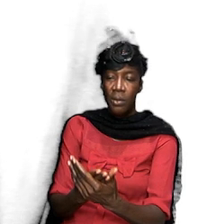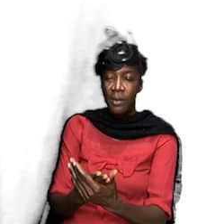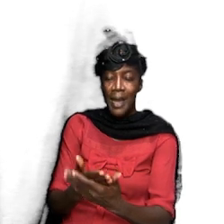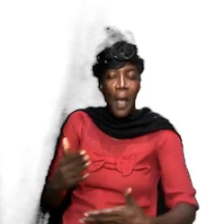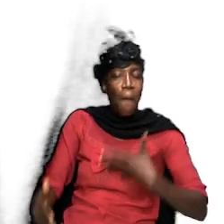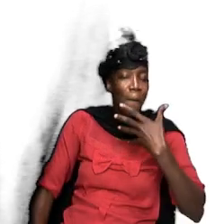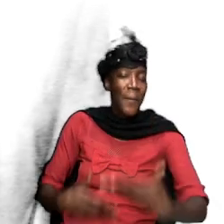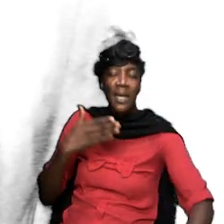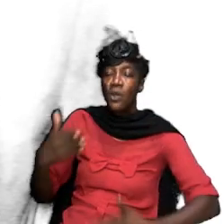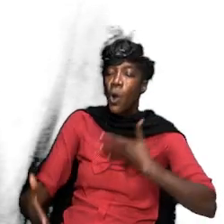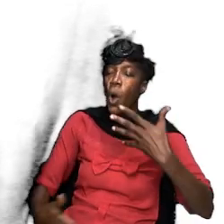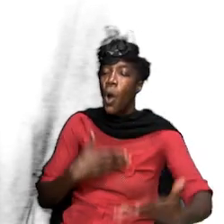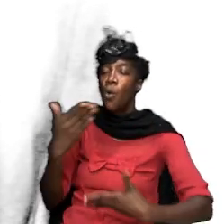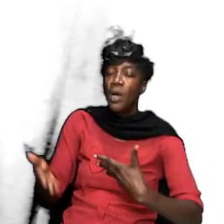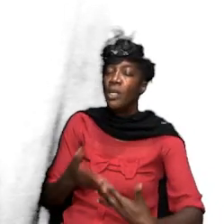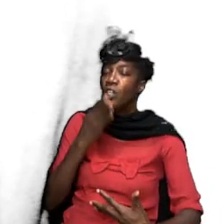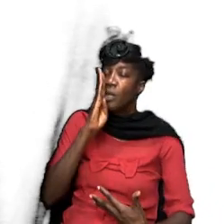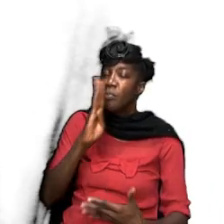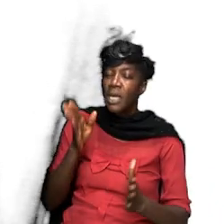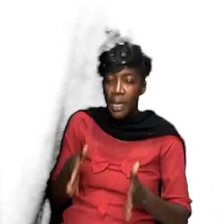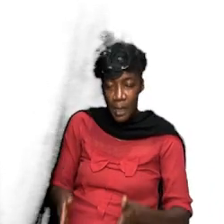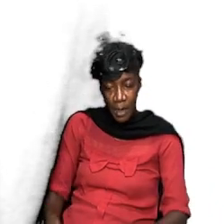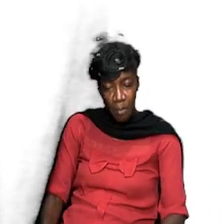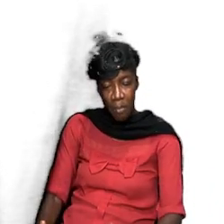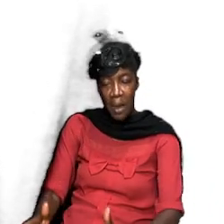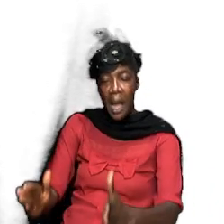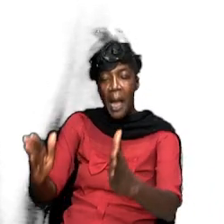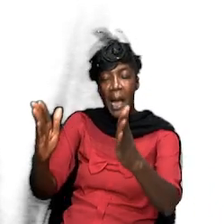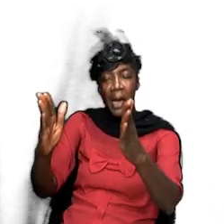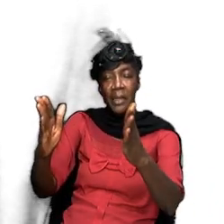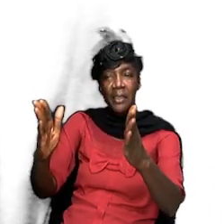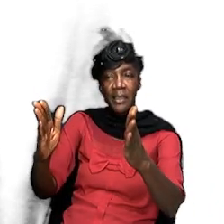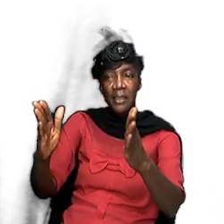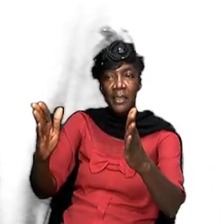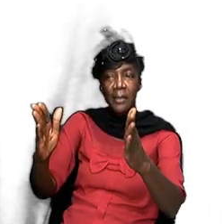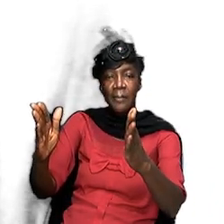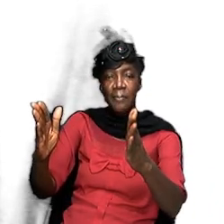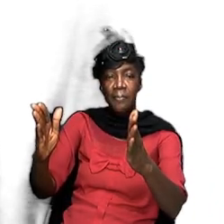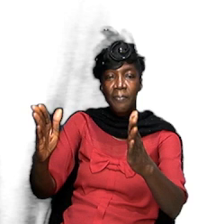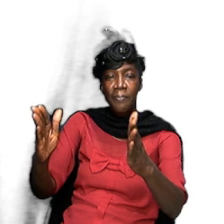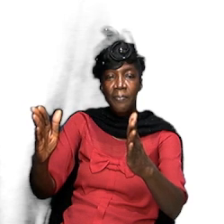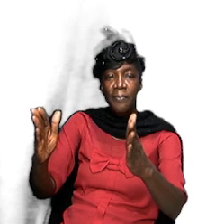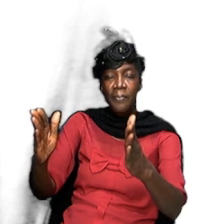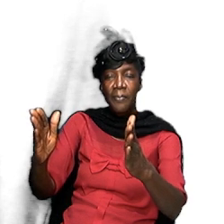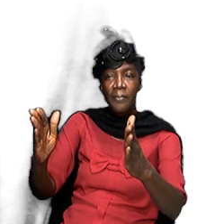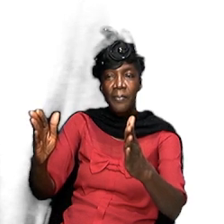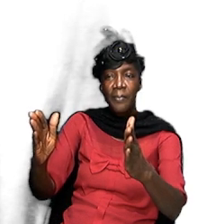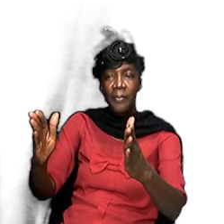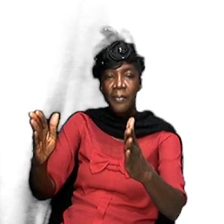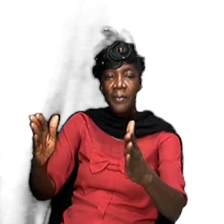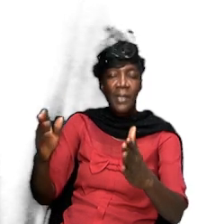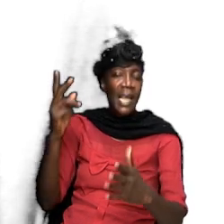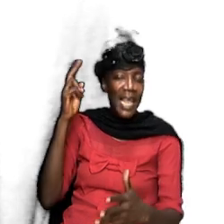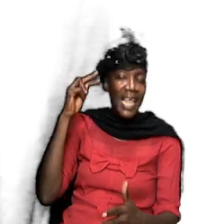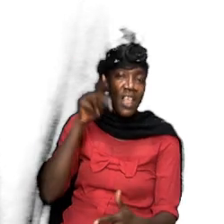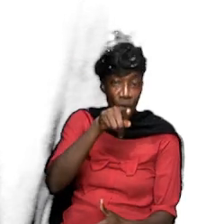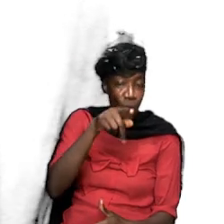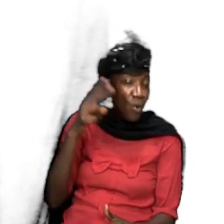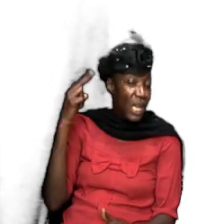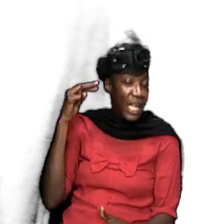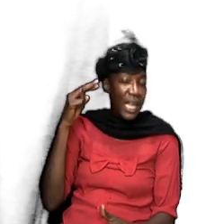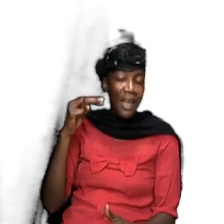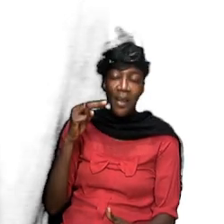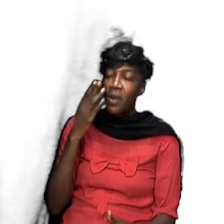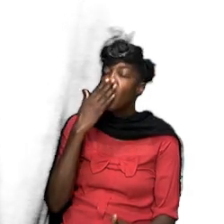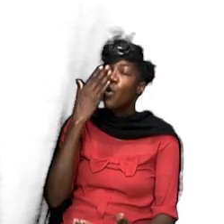motivated to be on the path and to stay on the path that, you know, you will hear, well done, thou good